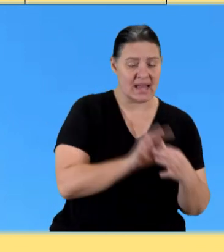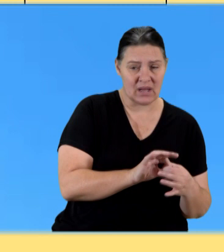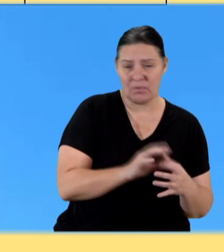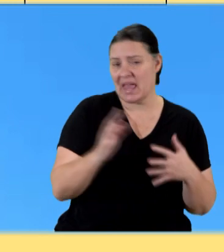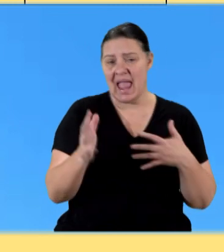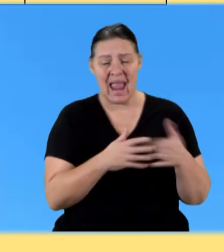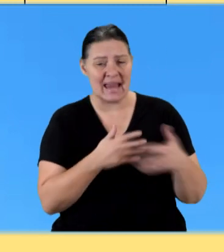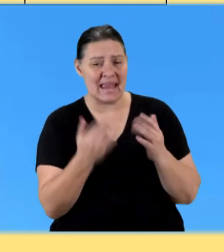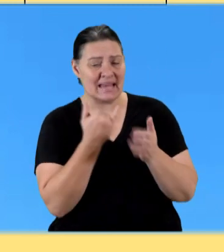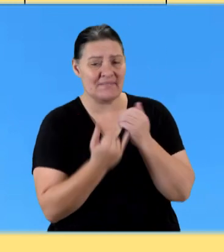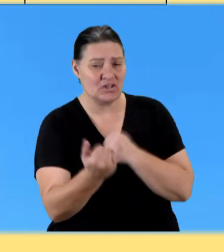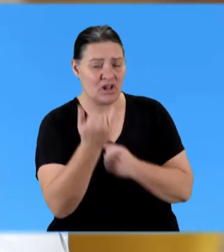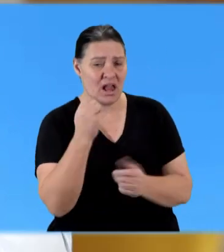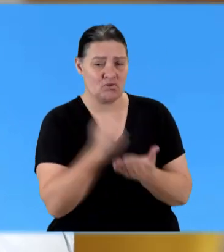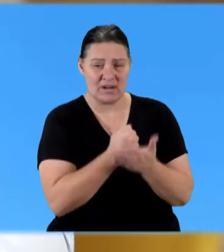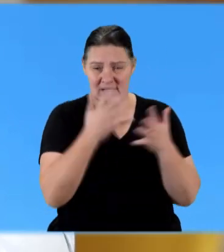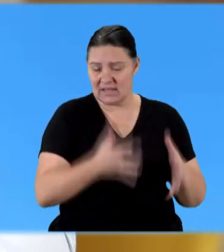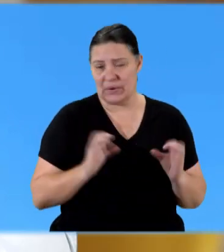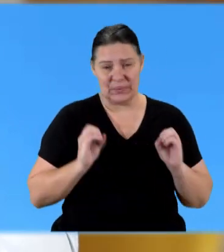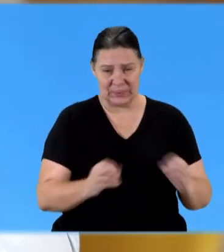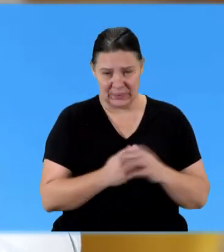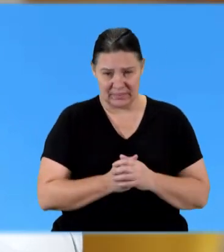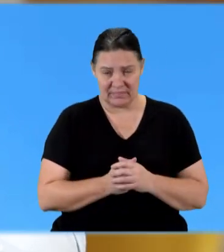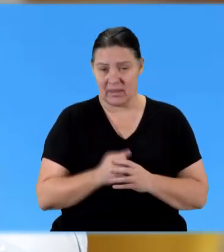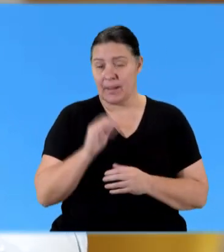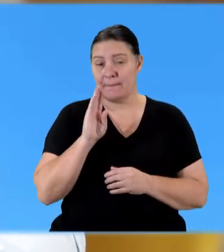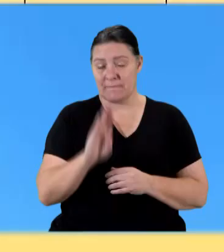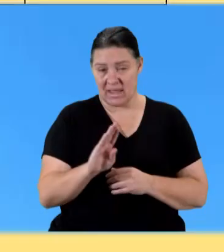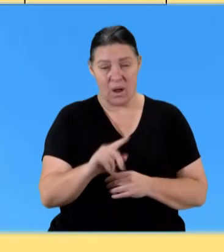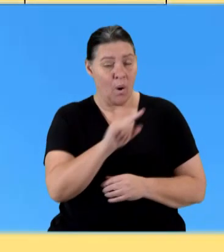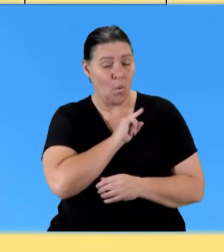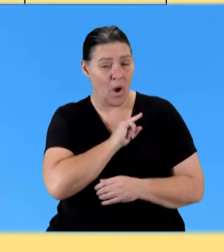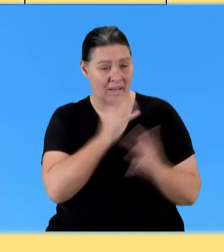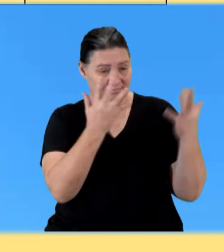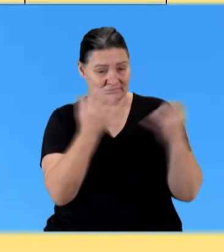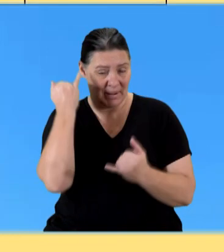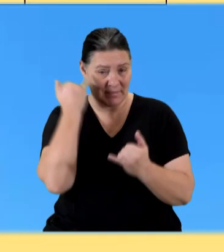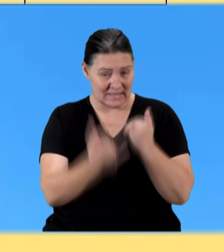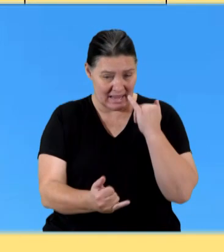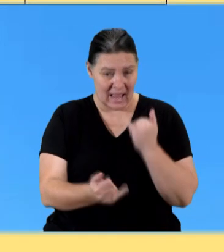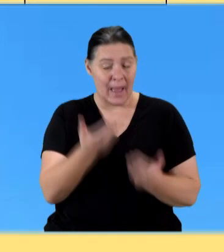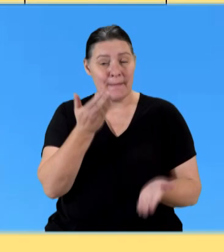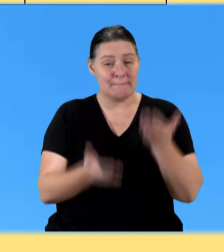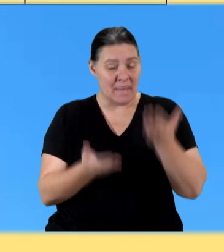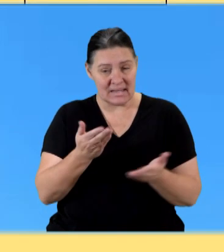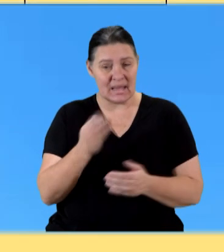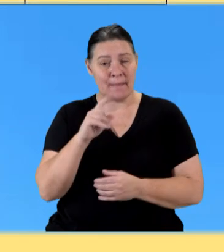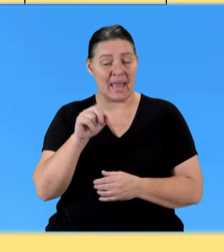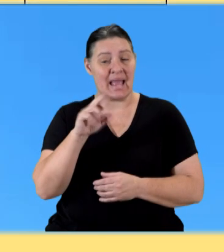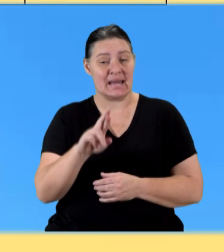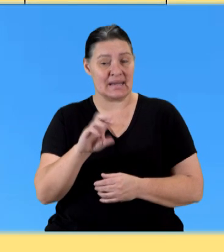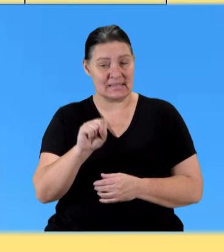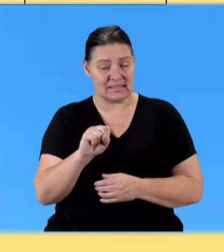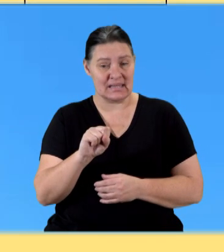relating with any individual creditor. B, due to a calculation error, the balance of